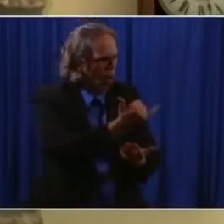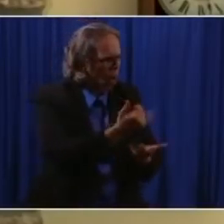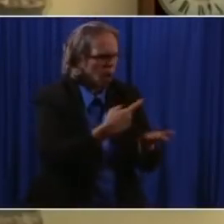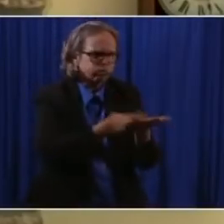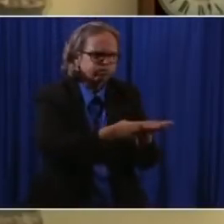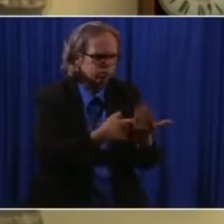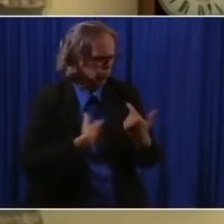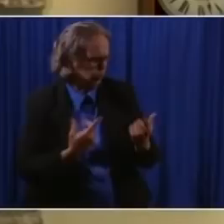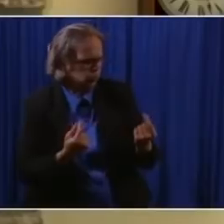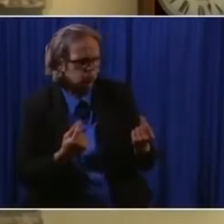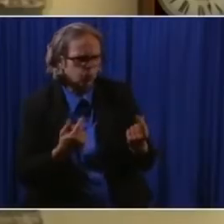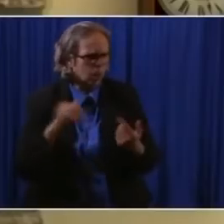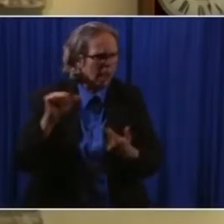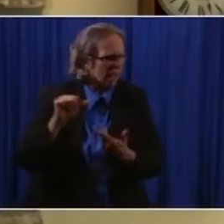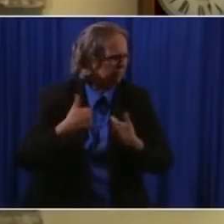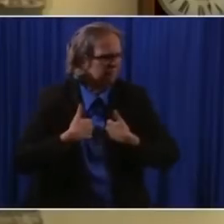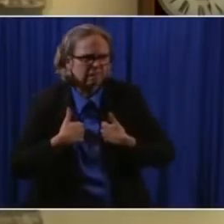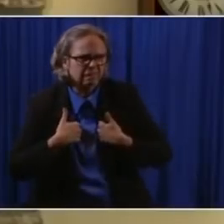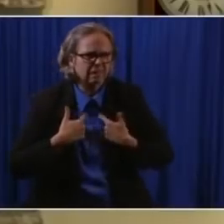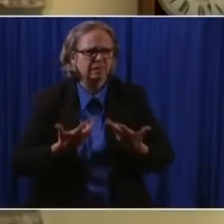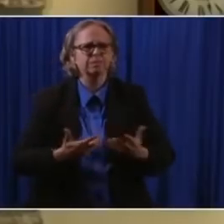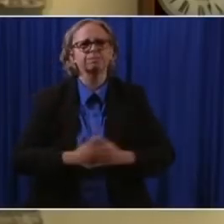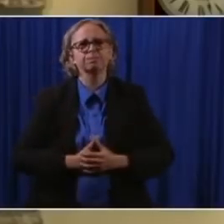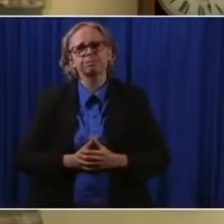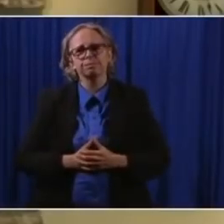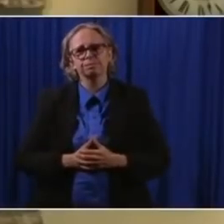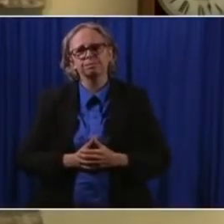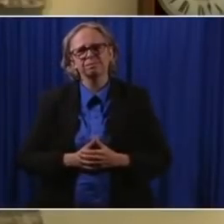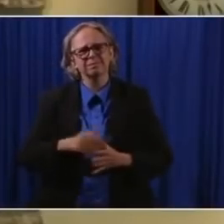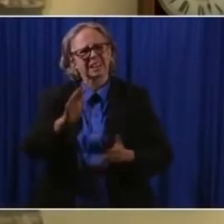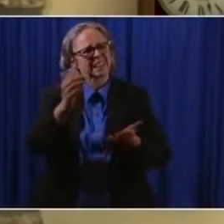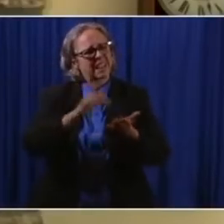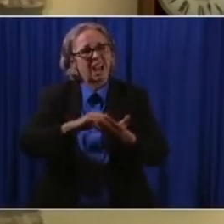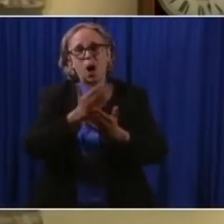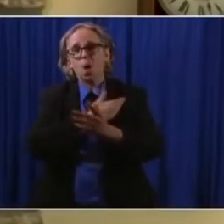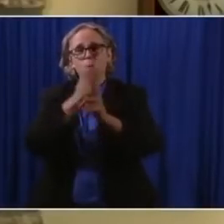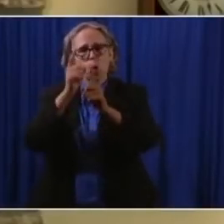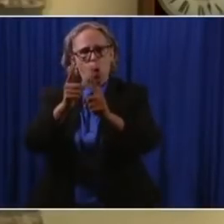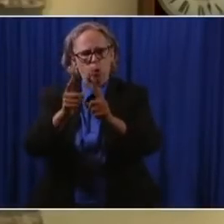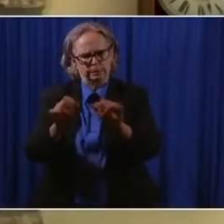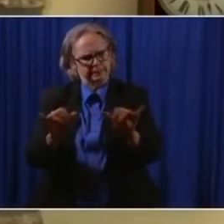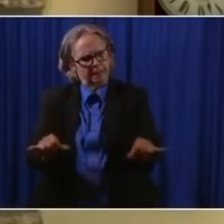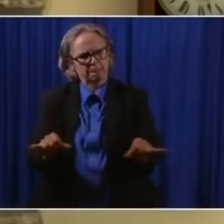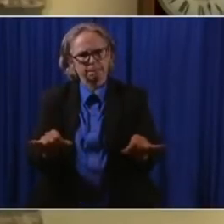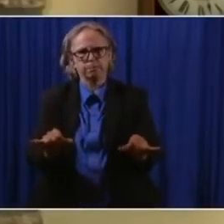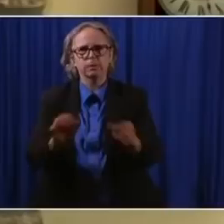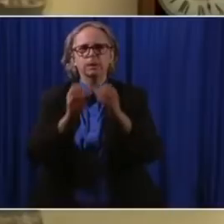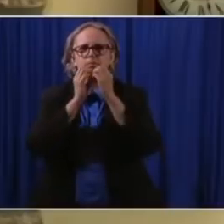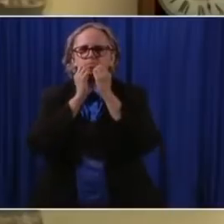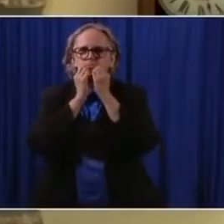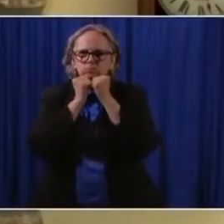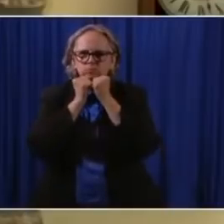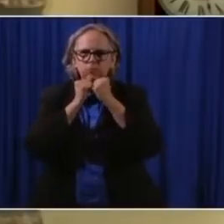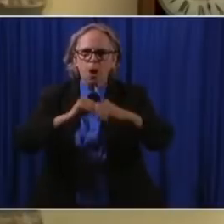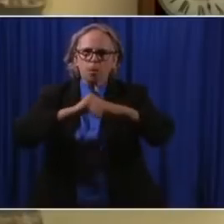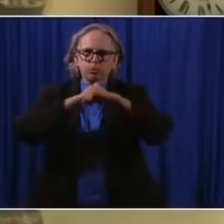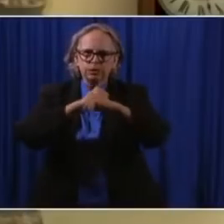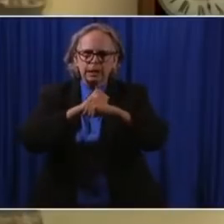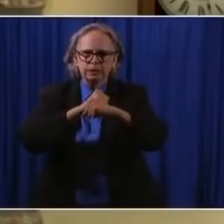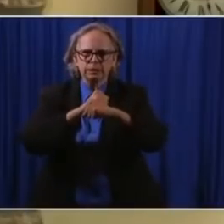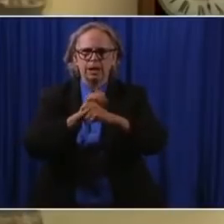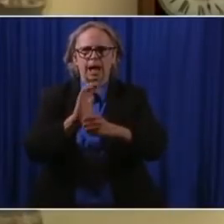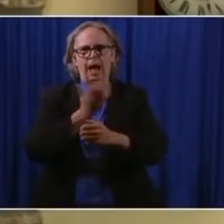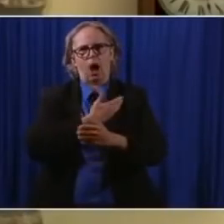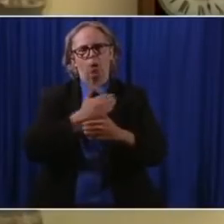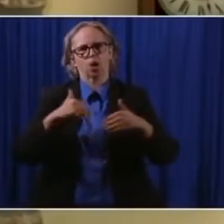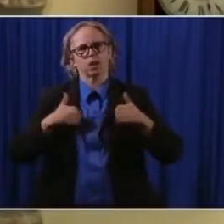information is. But again, this goes back, we're trying to protect our young people. The sudden death is something that we worry